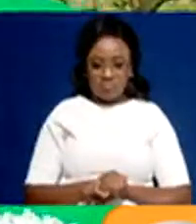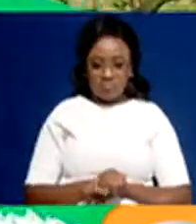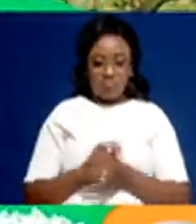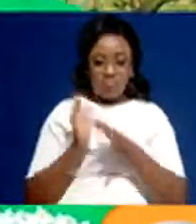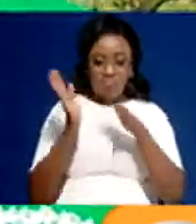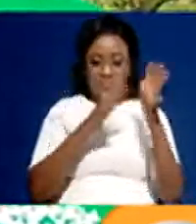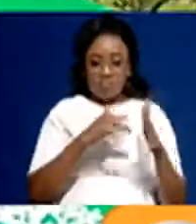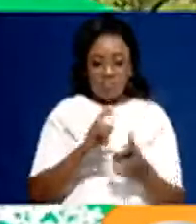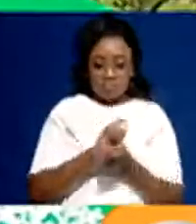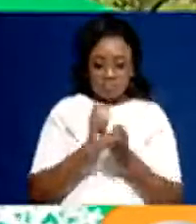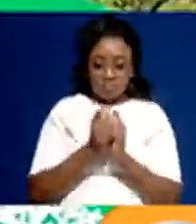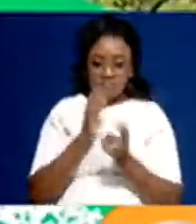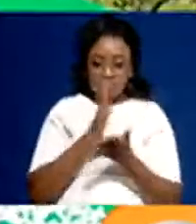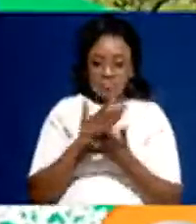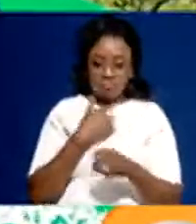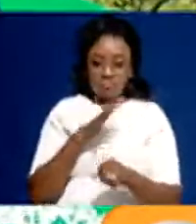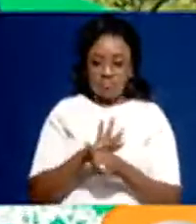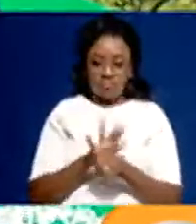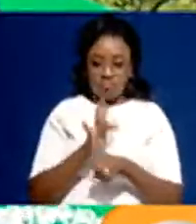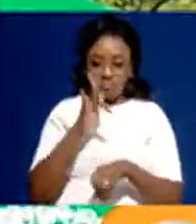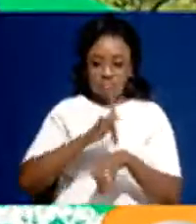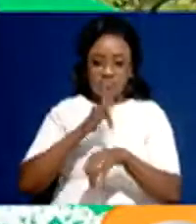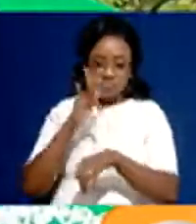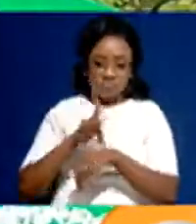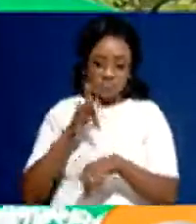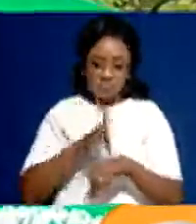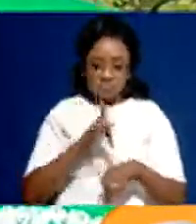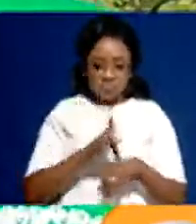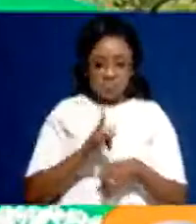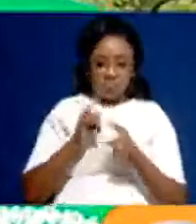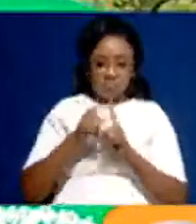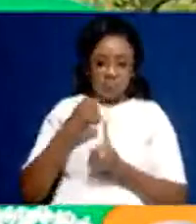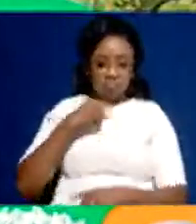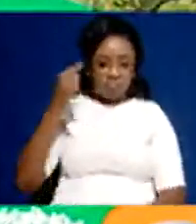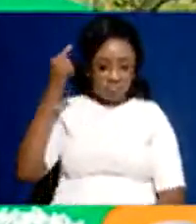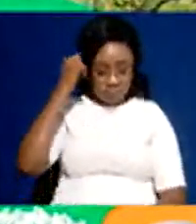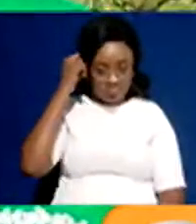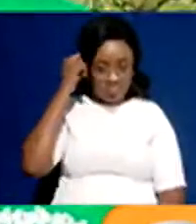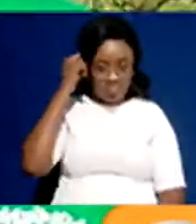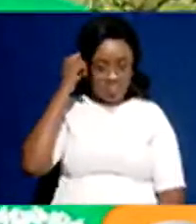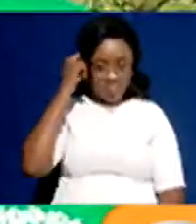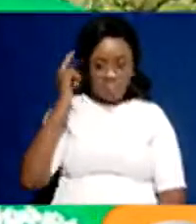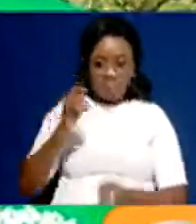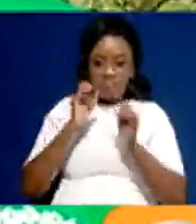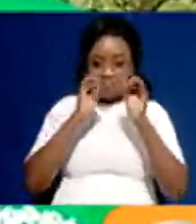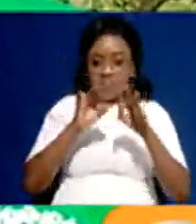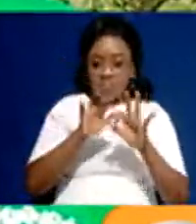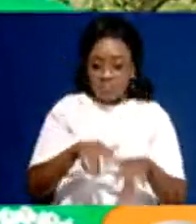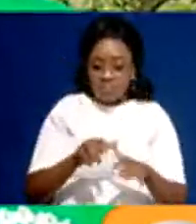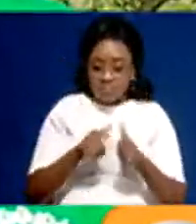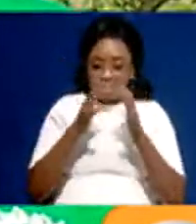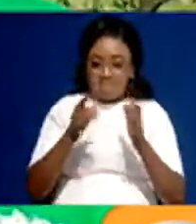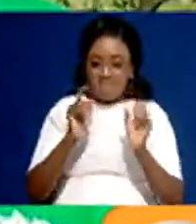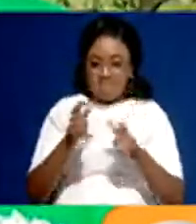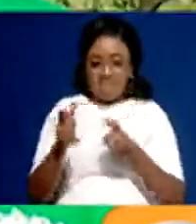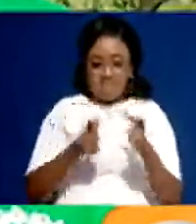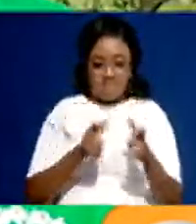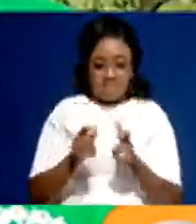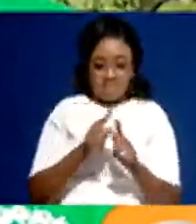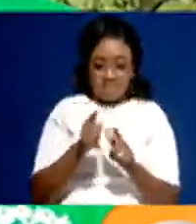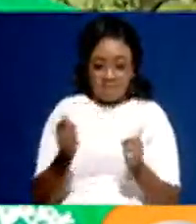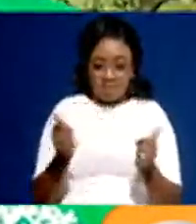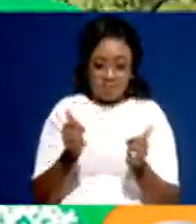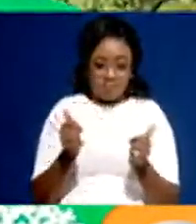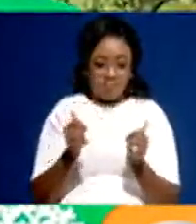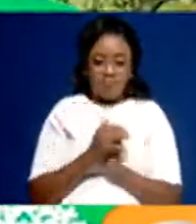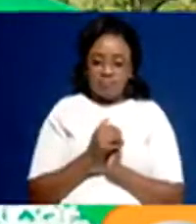variability. But we thought that if farmers are able to manage variability very well,